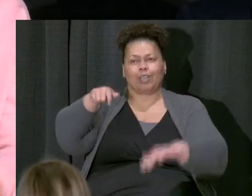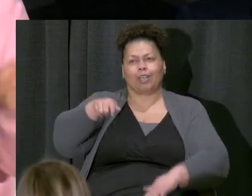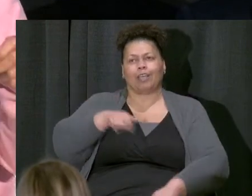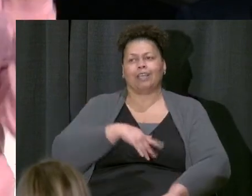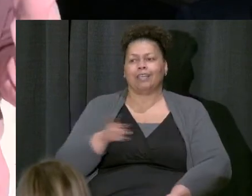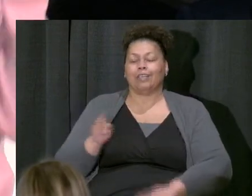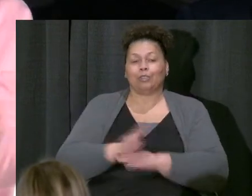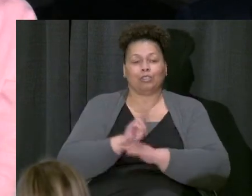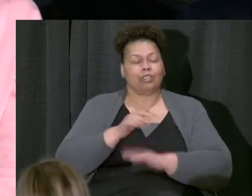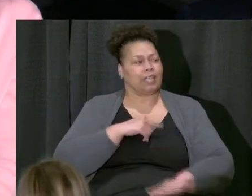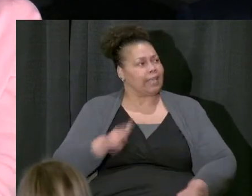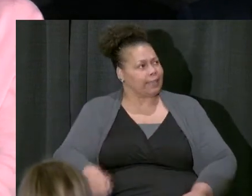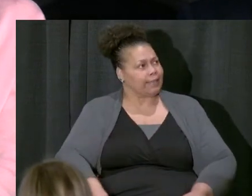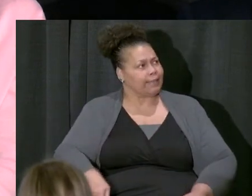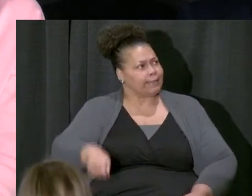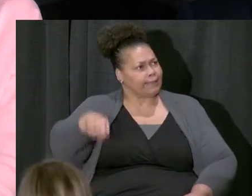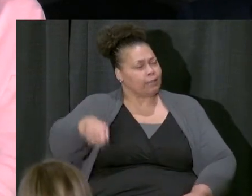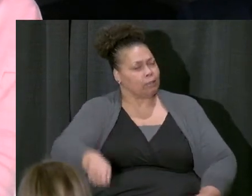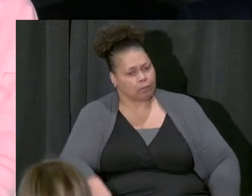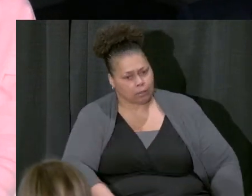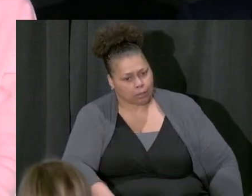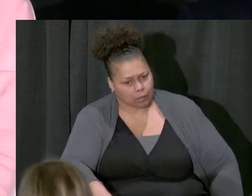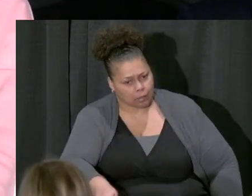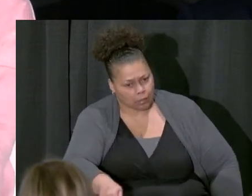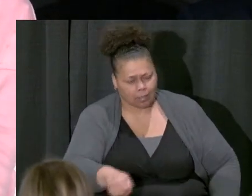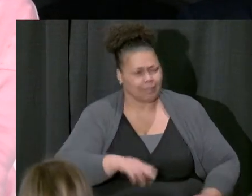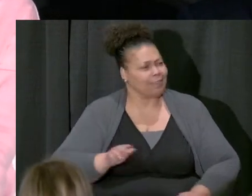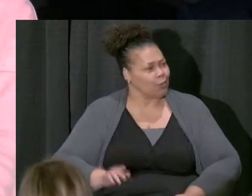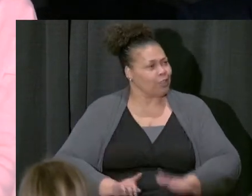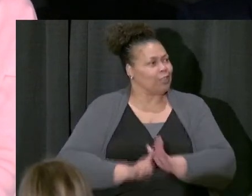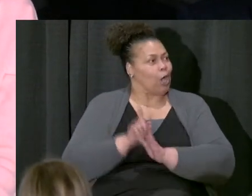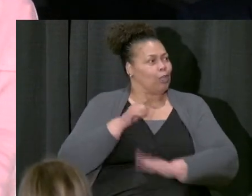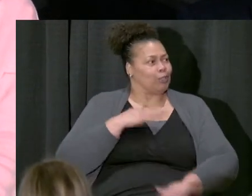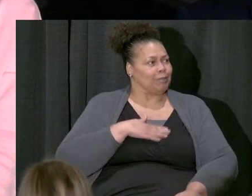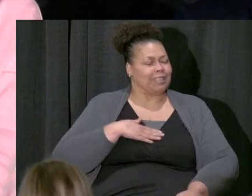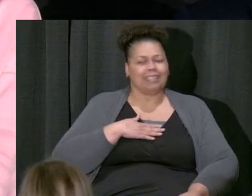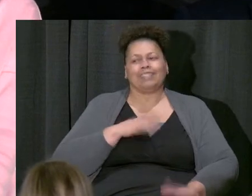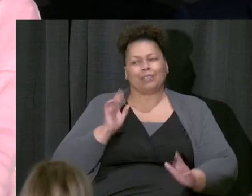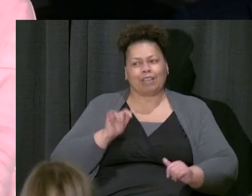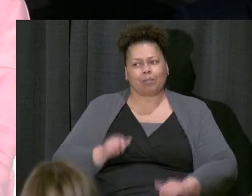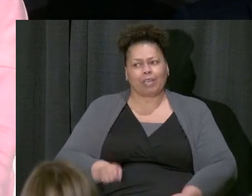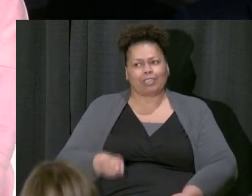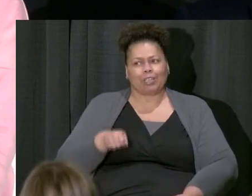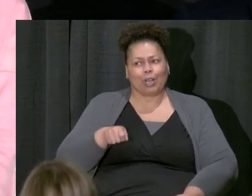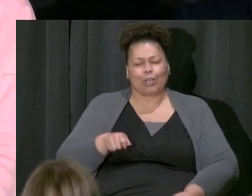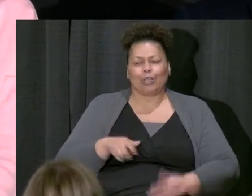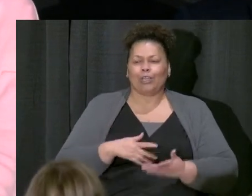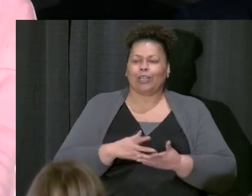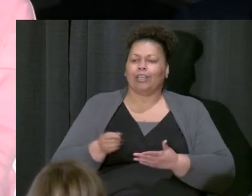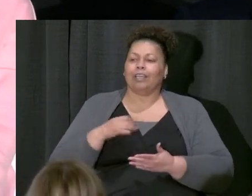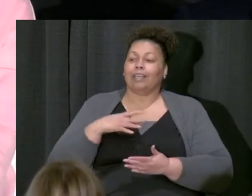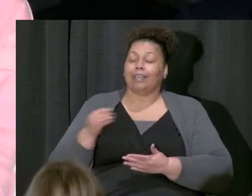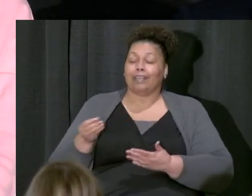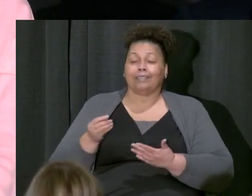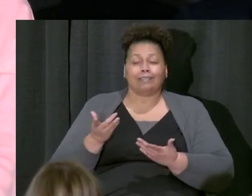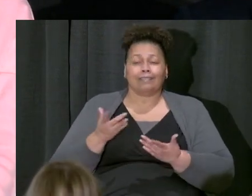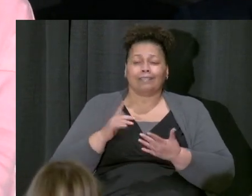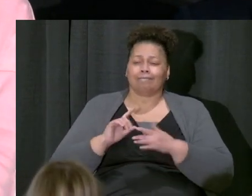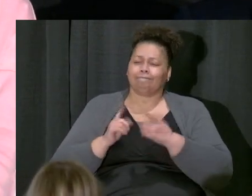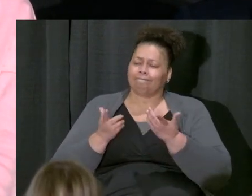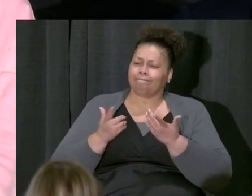make it a little bit higher. So currently the handle is fixed due to complicated, you